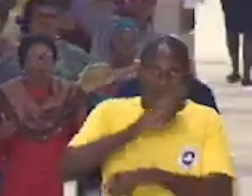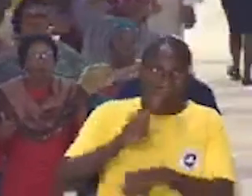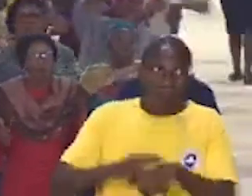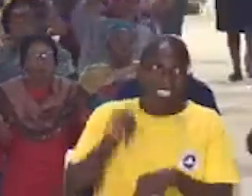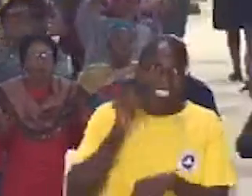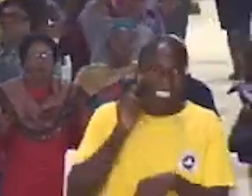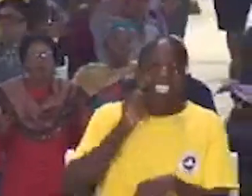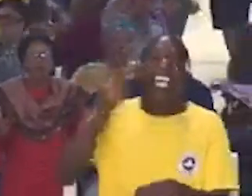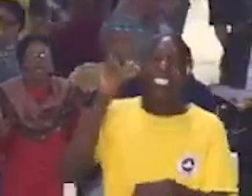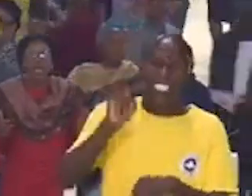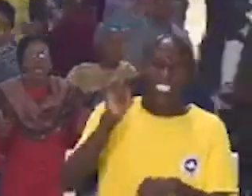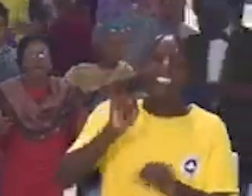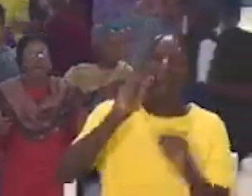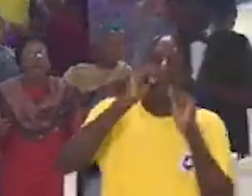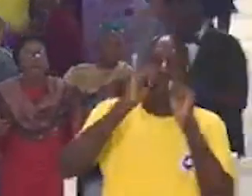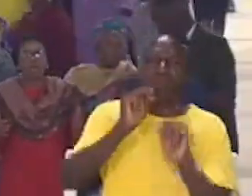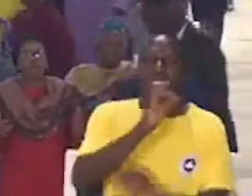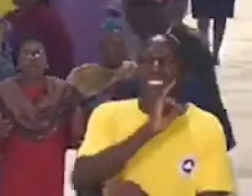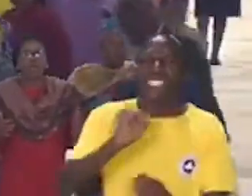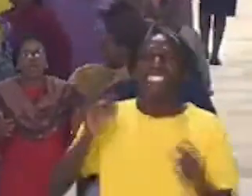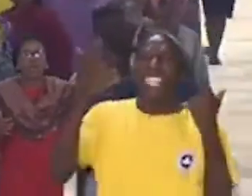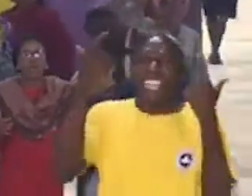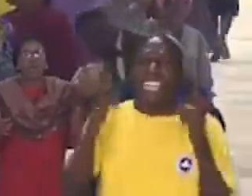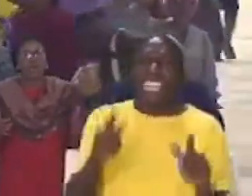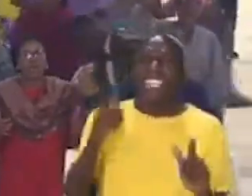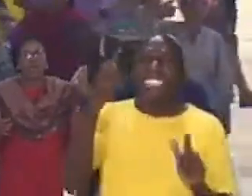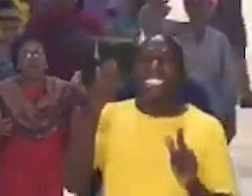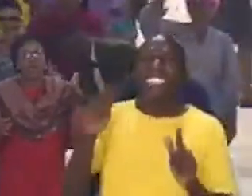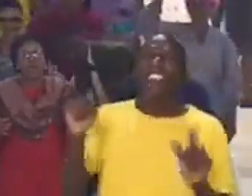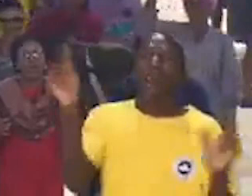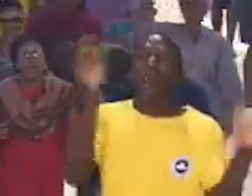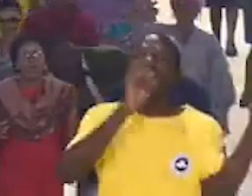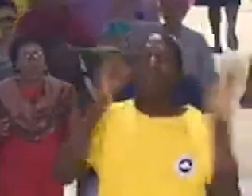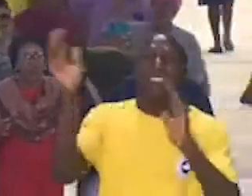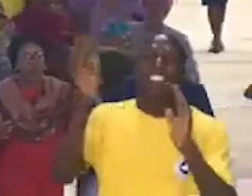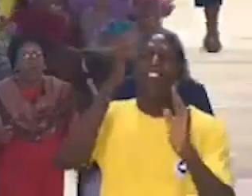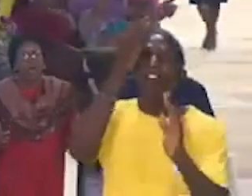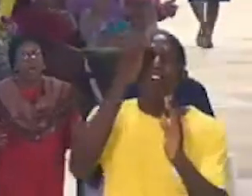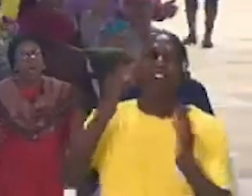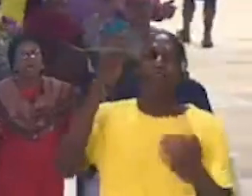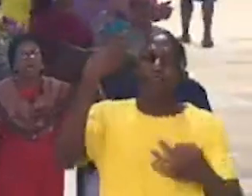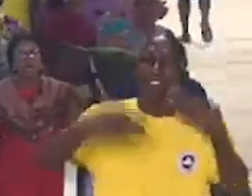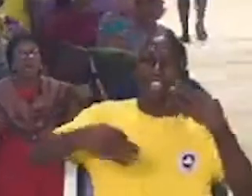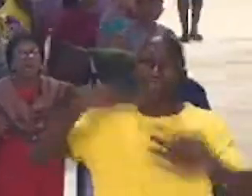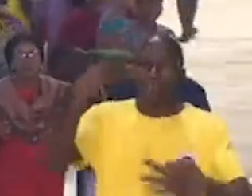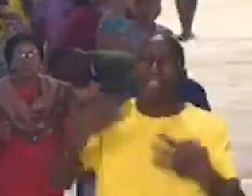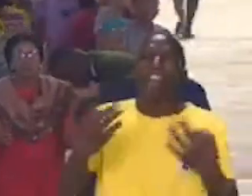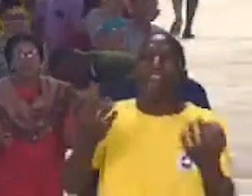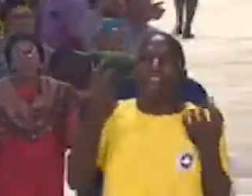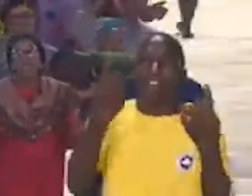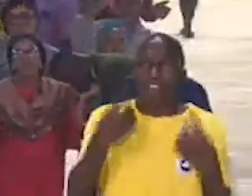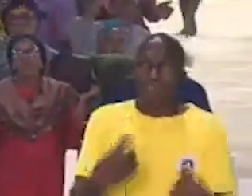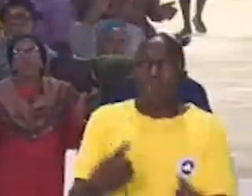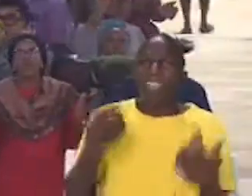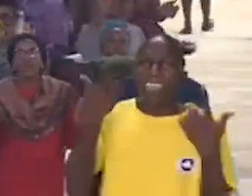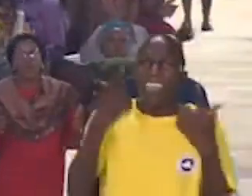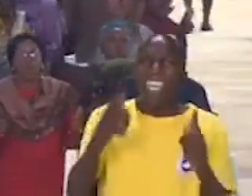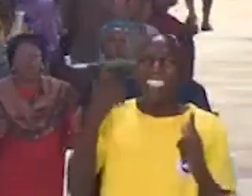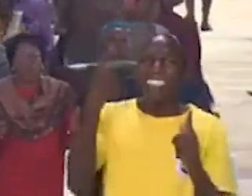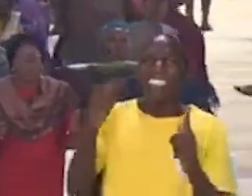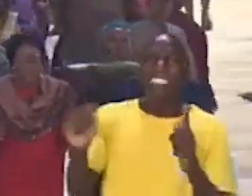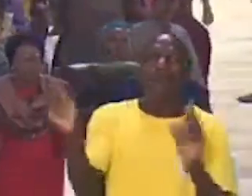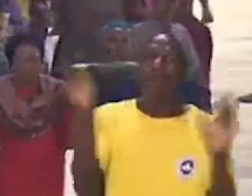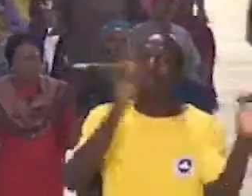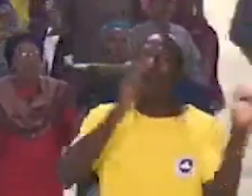of blessing. Let the wind of judgment cease. Let the wind of worst times,